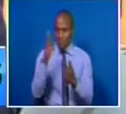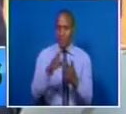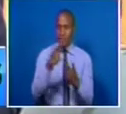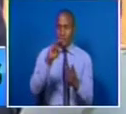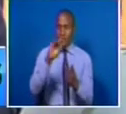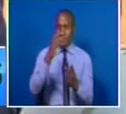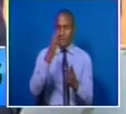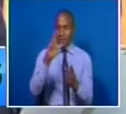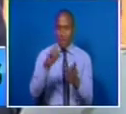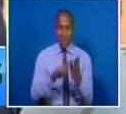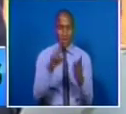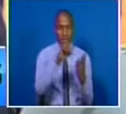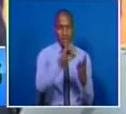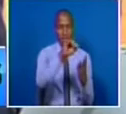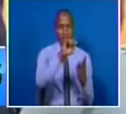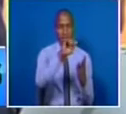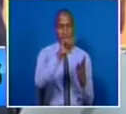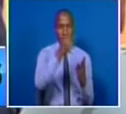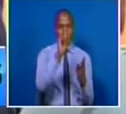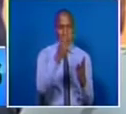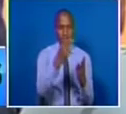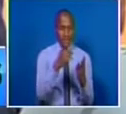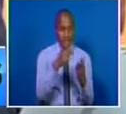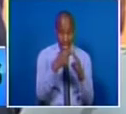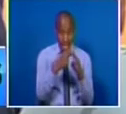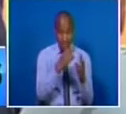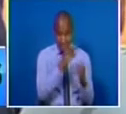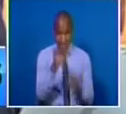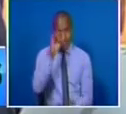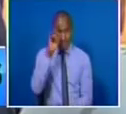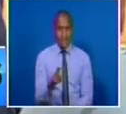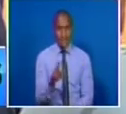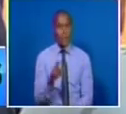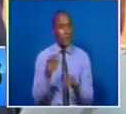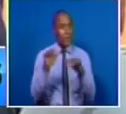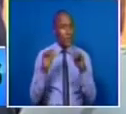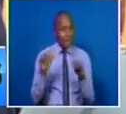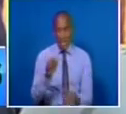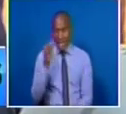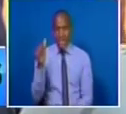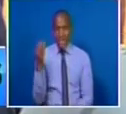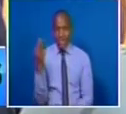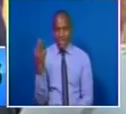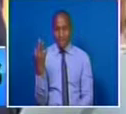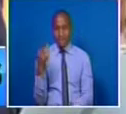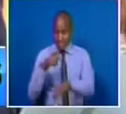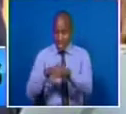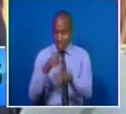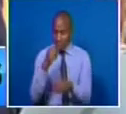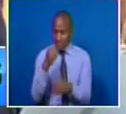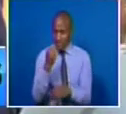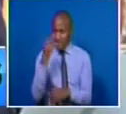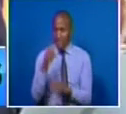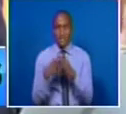have Dr. Japhet Kavenga Kaluyu. He's specific. He wants all his three names. So we're going to do that. We're still waiting for the 5:30 p.m. debate. Joe